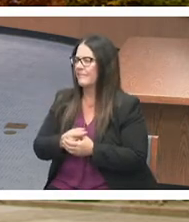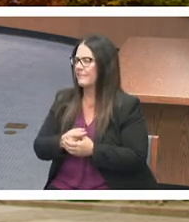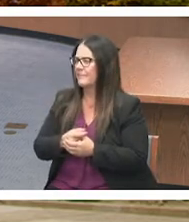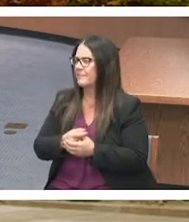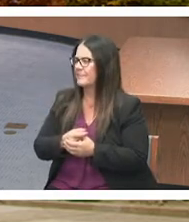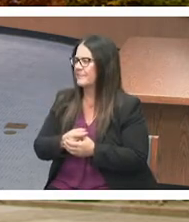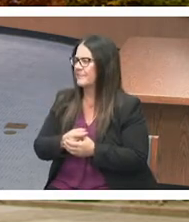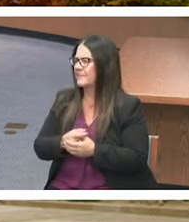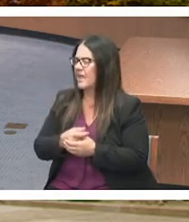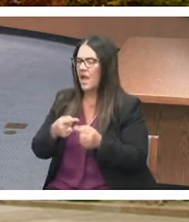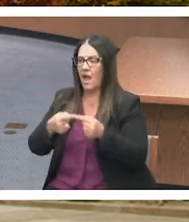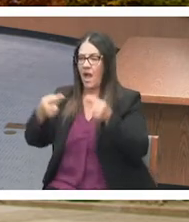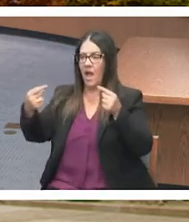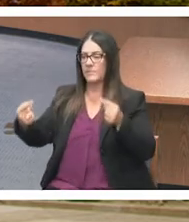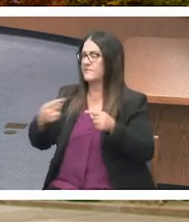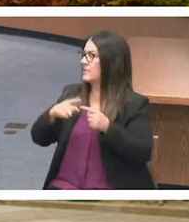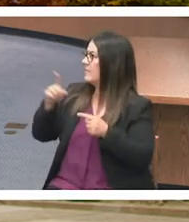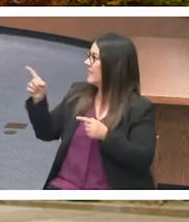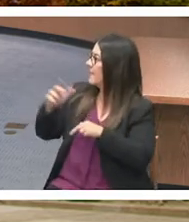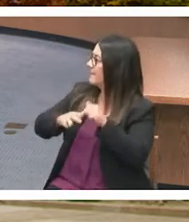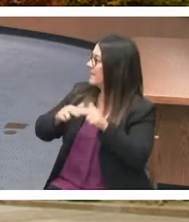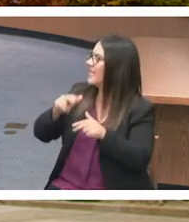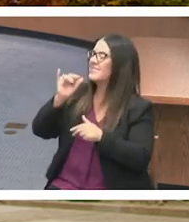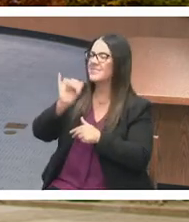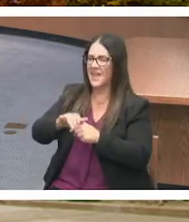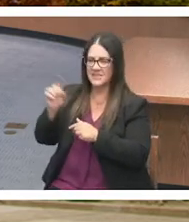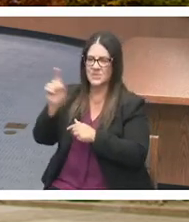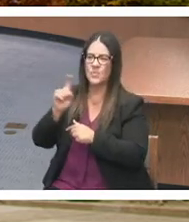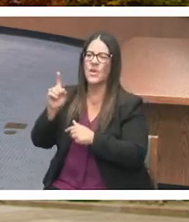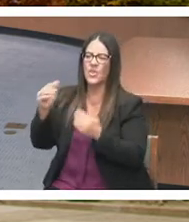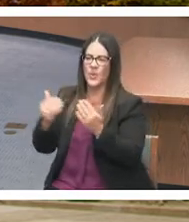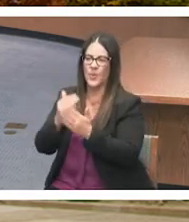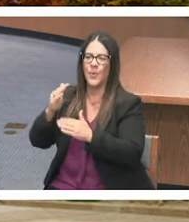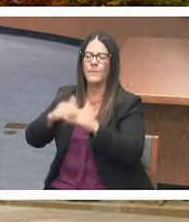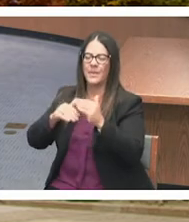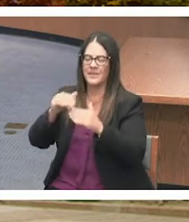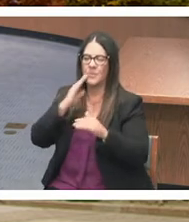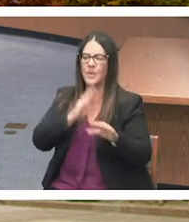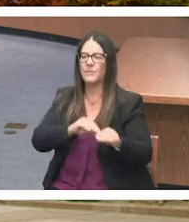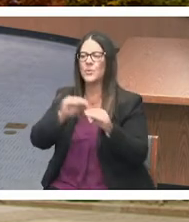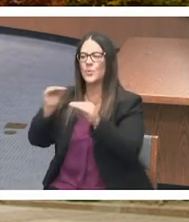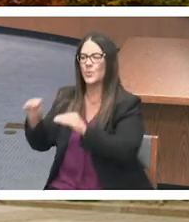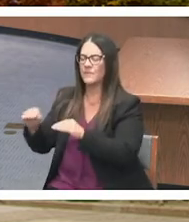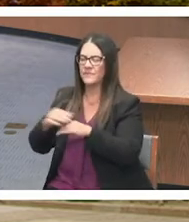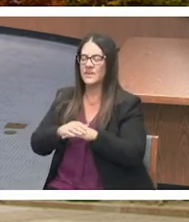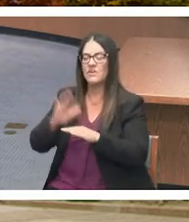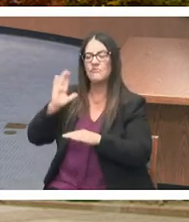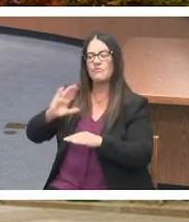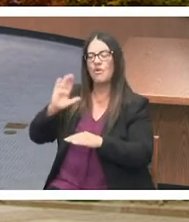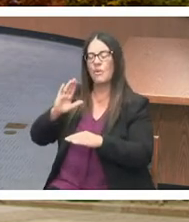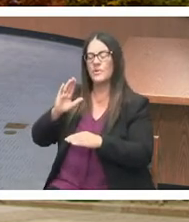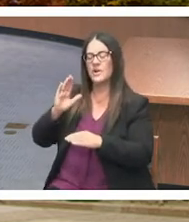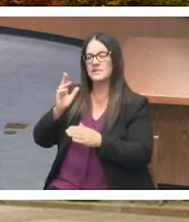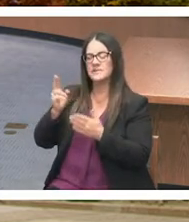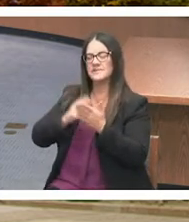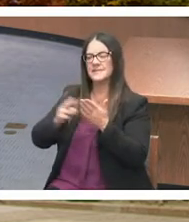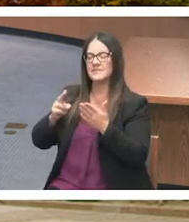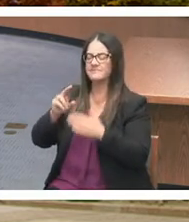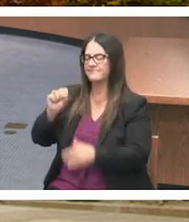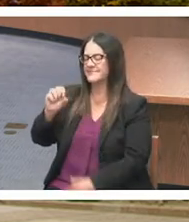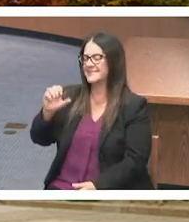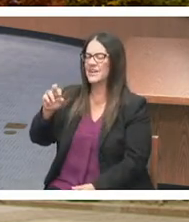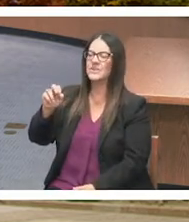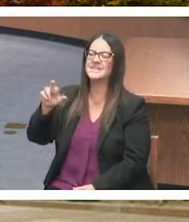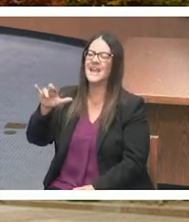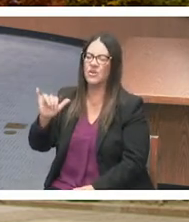Kitty corner to this building is obviously the site of the new Resources Agency building. Our former Secretary John Laird and Department of General